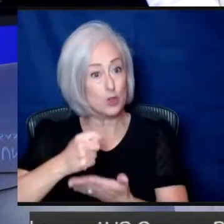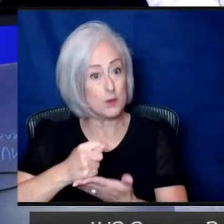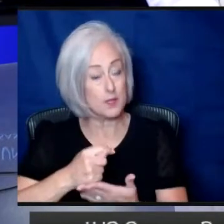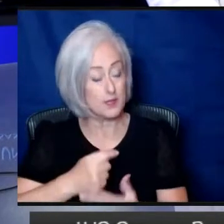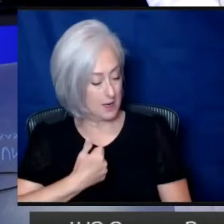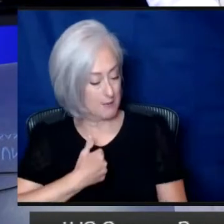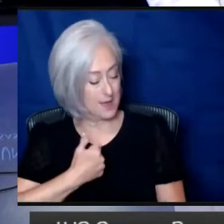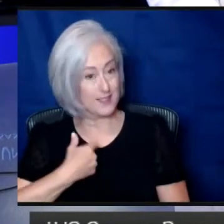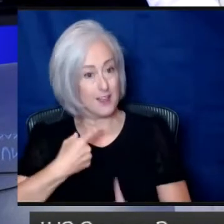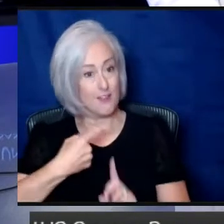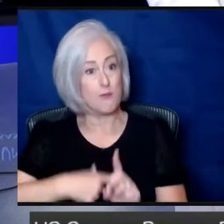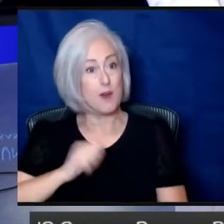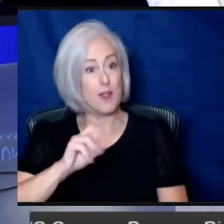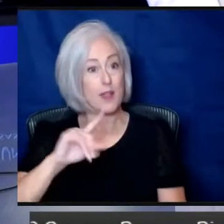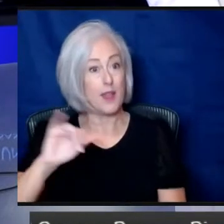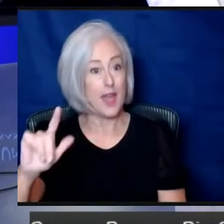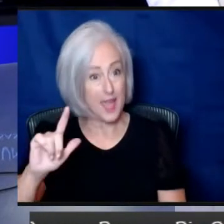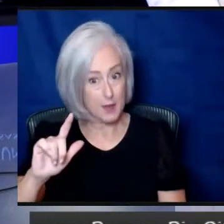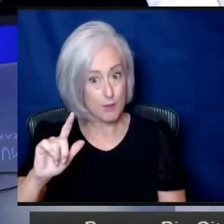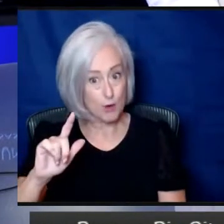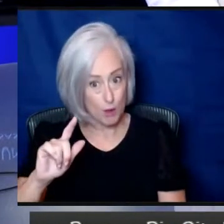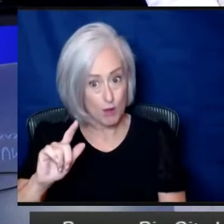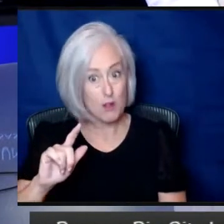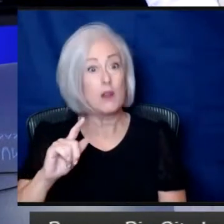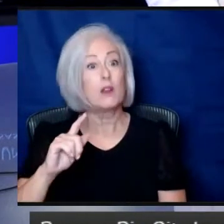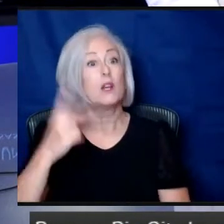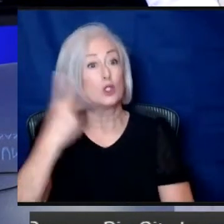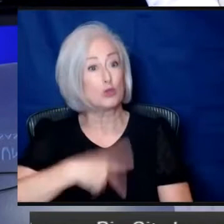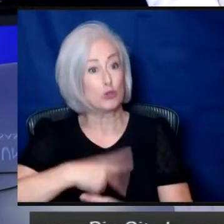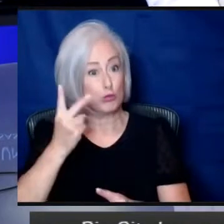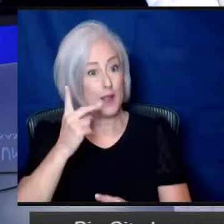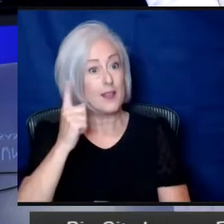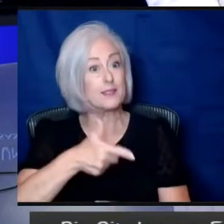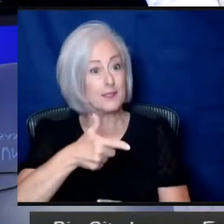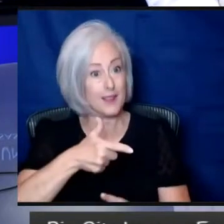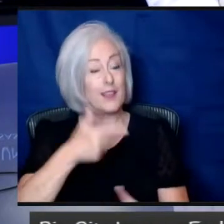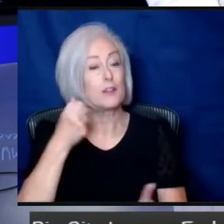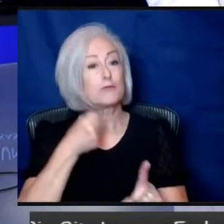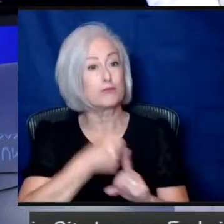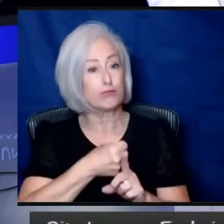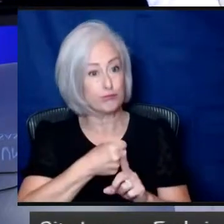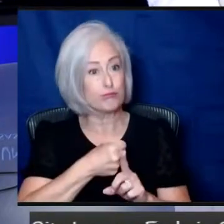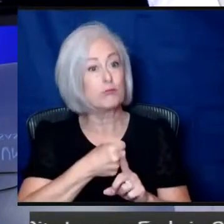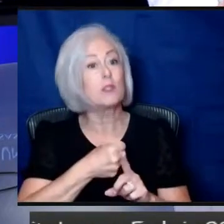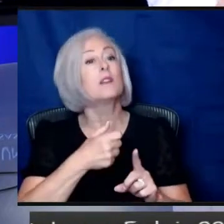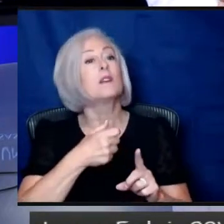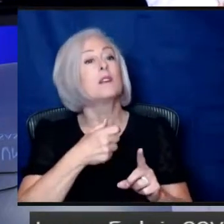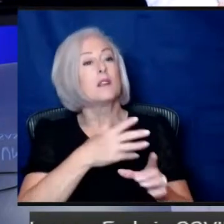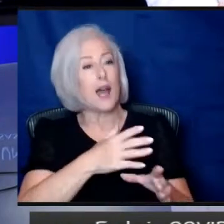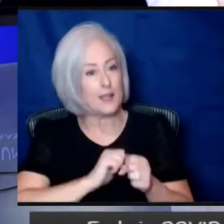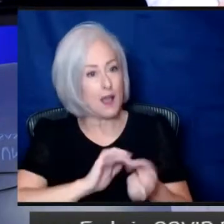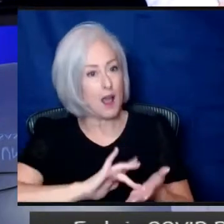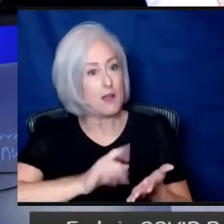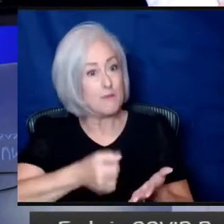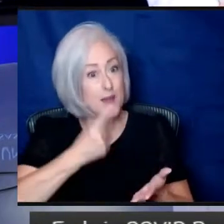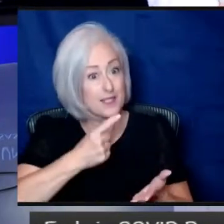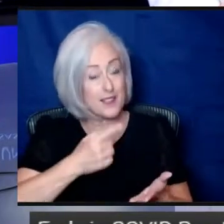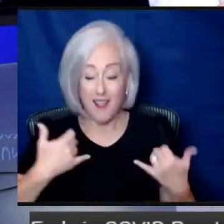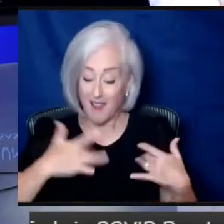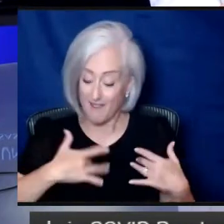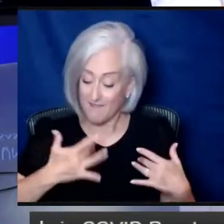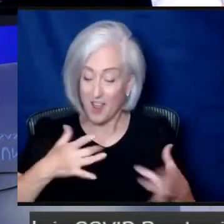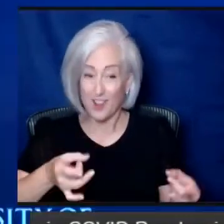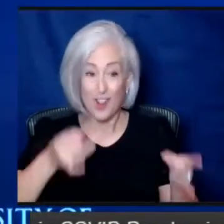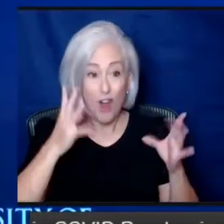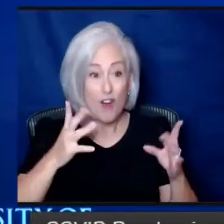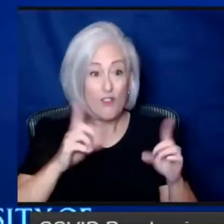2 days in, I qualified for that, and I still felt horrible, but I Yeah. felt better. Yep, and that's felt one better, other markedly thing better. we've